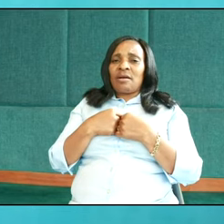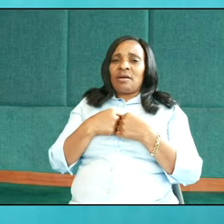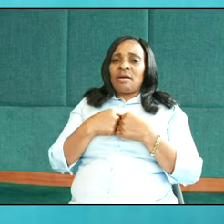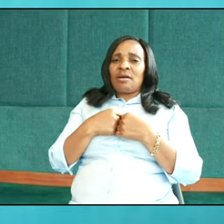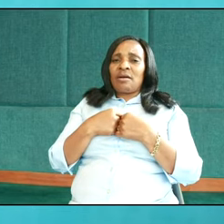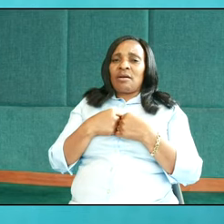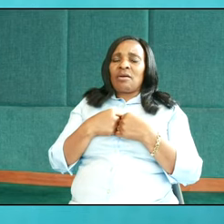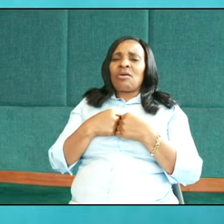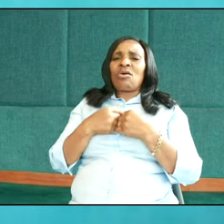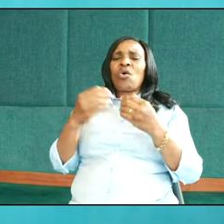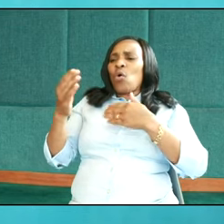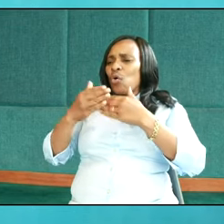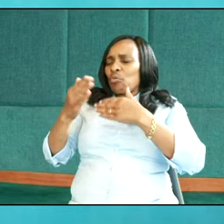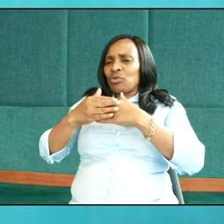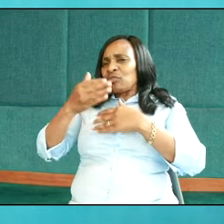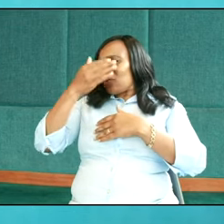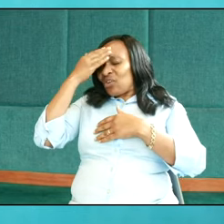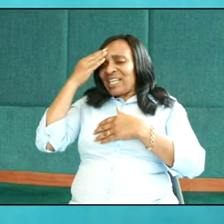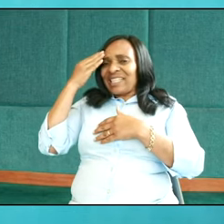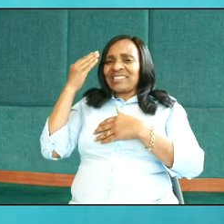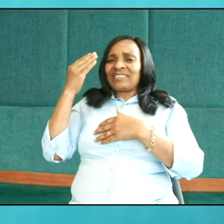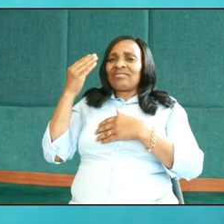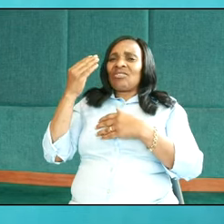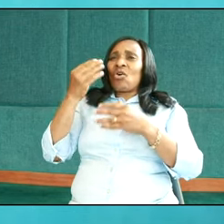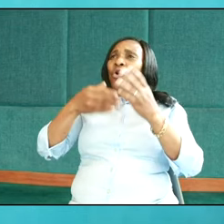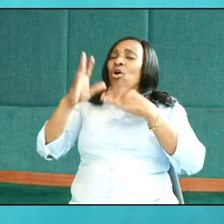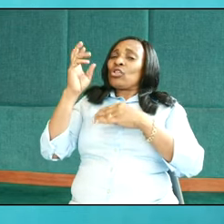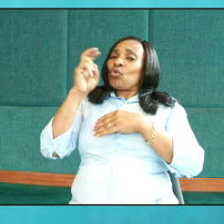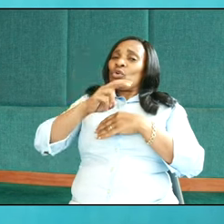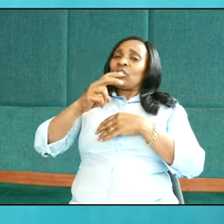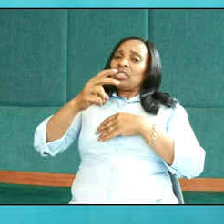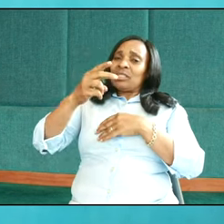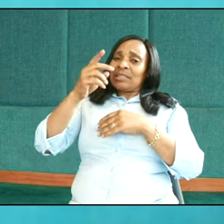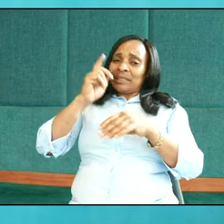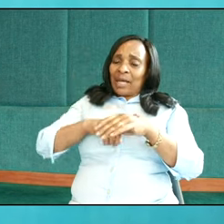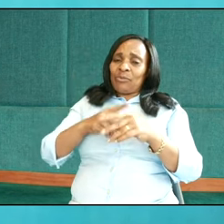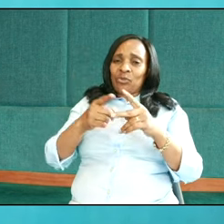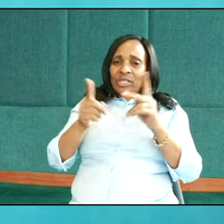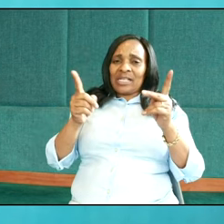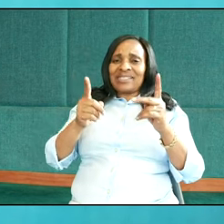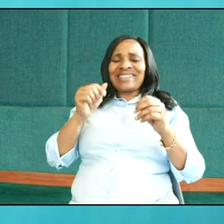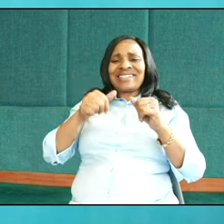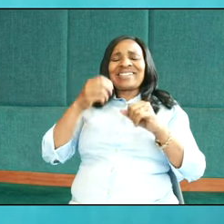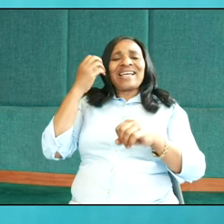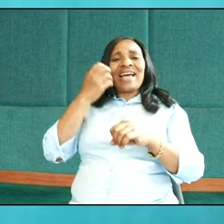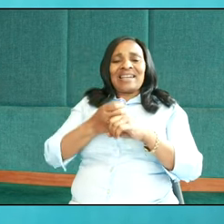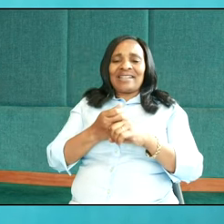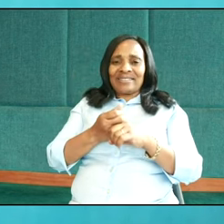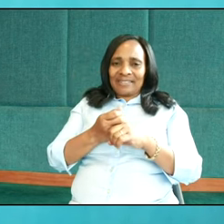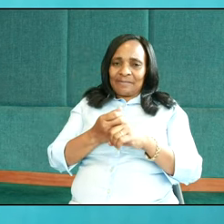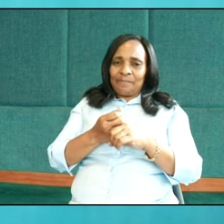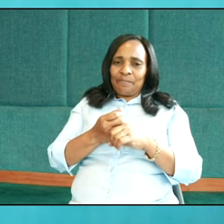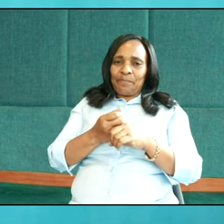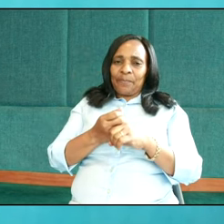you almost forget that God is watching over you, every step. So I think that could be the hardest.